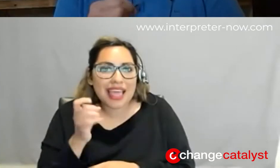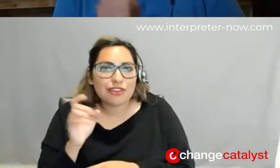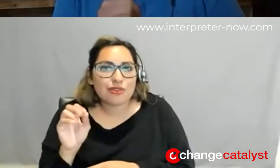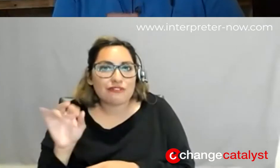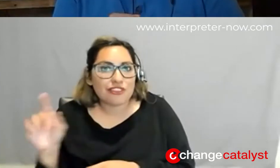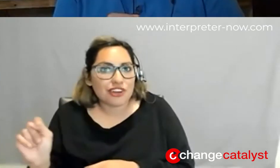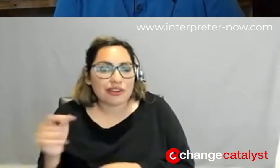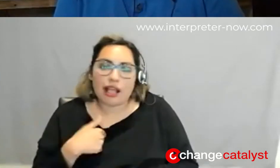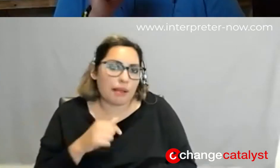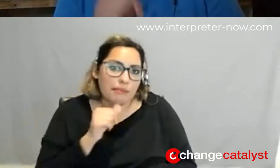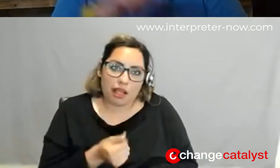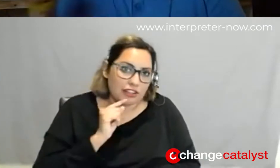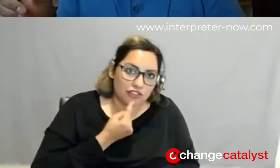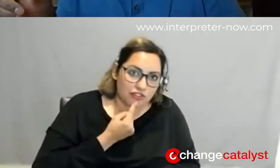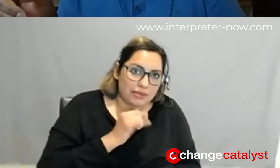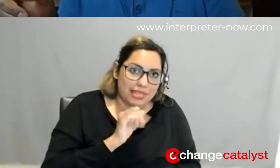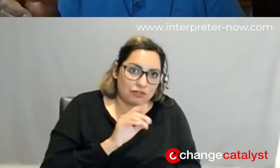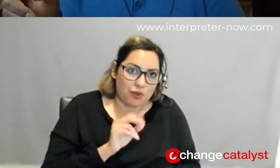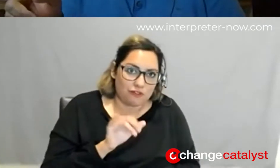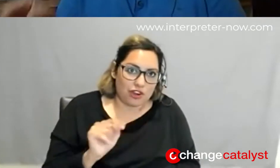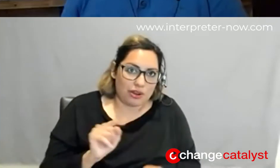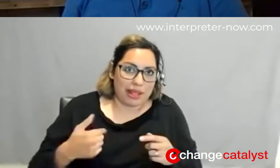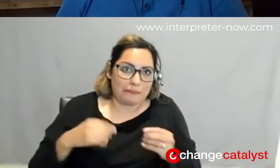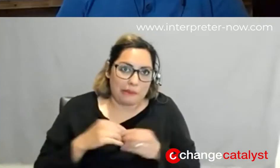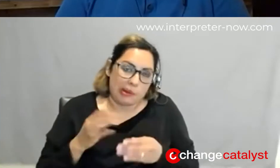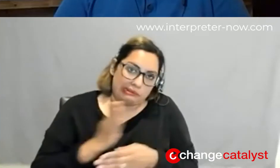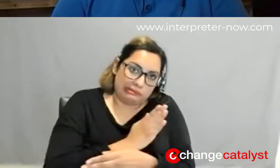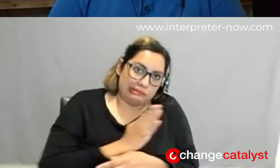not an extreme introvert, but I'm on the opposite end. This